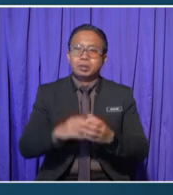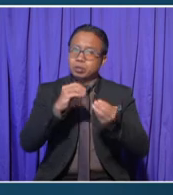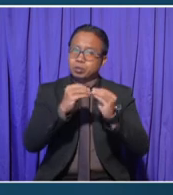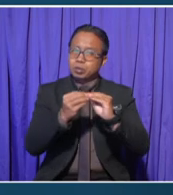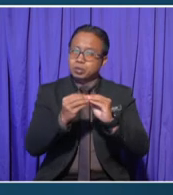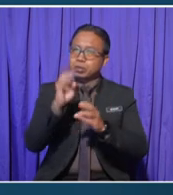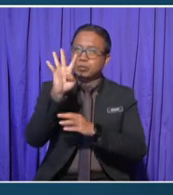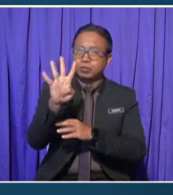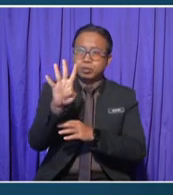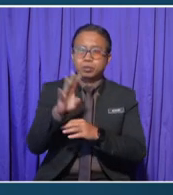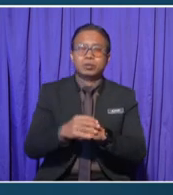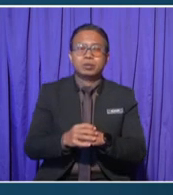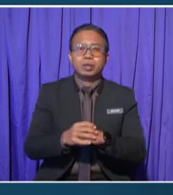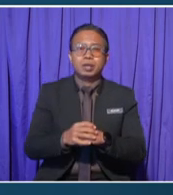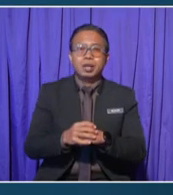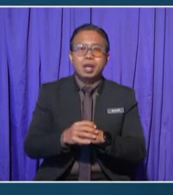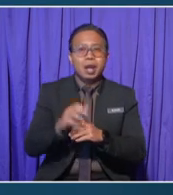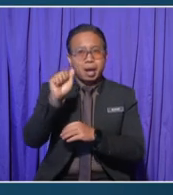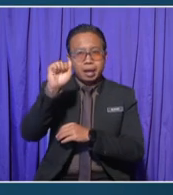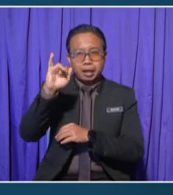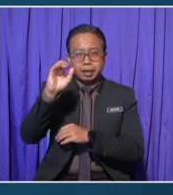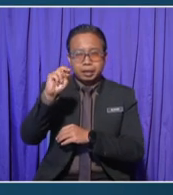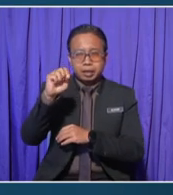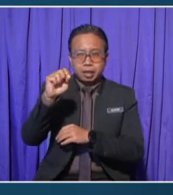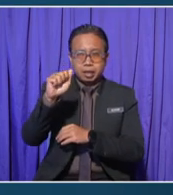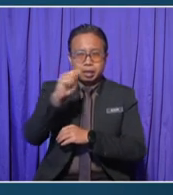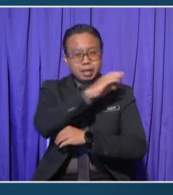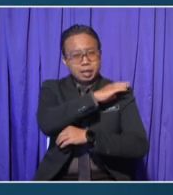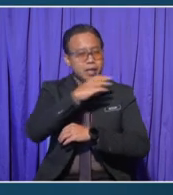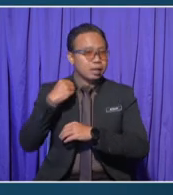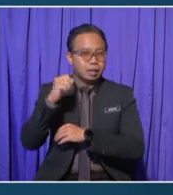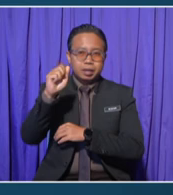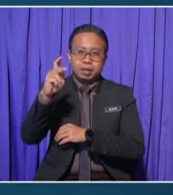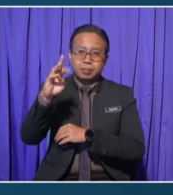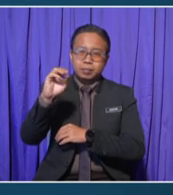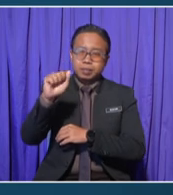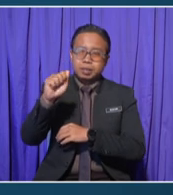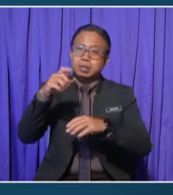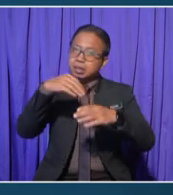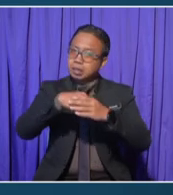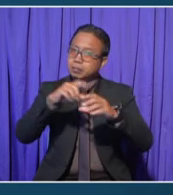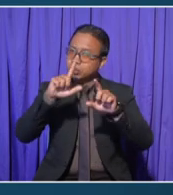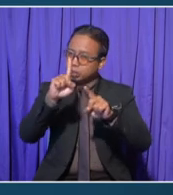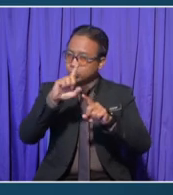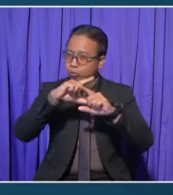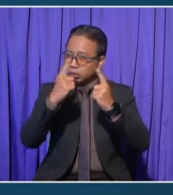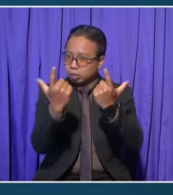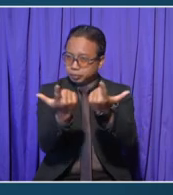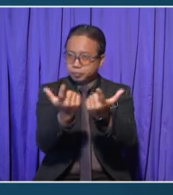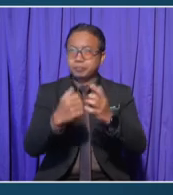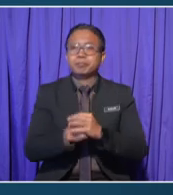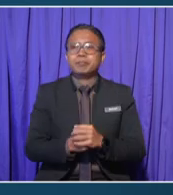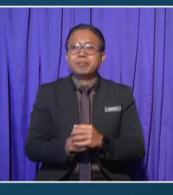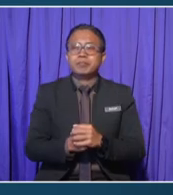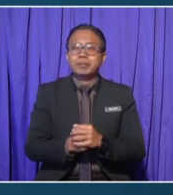Question number 4. Aina and Akmal are in the same class. Is